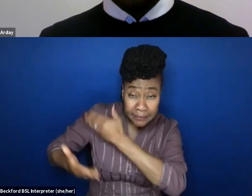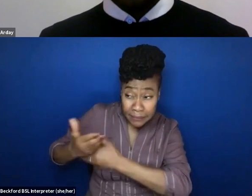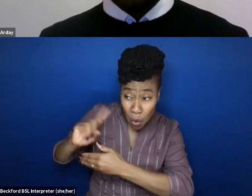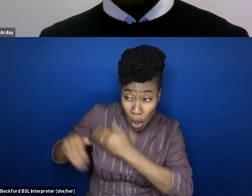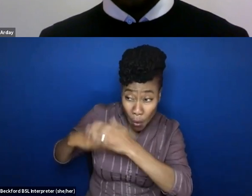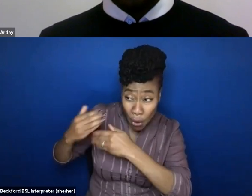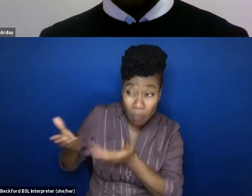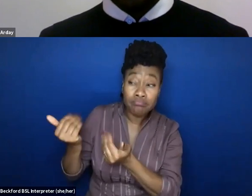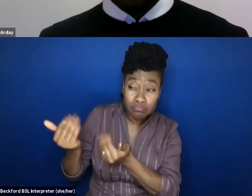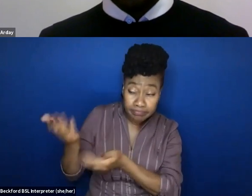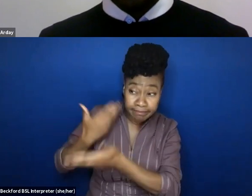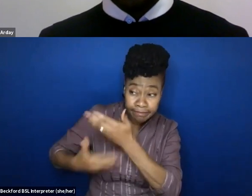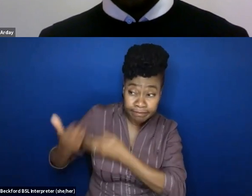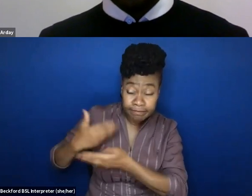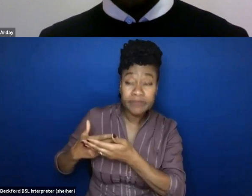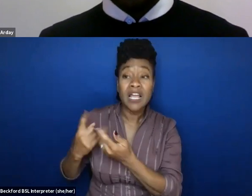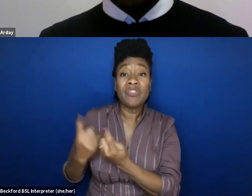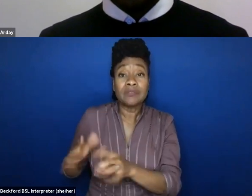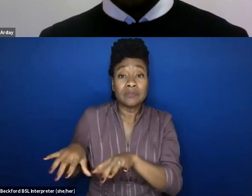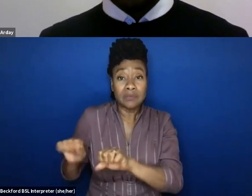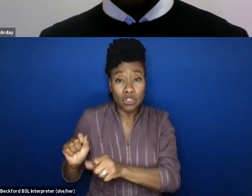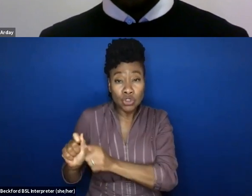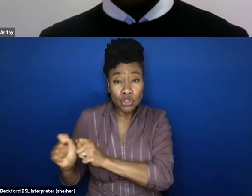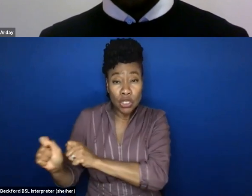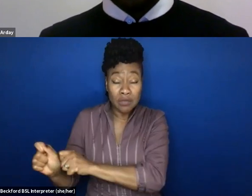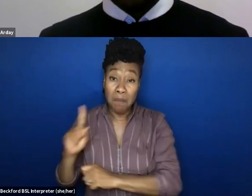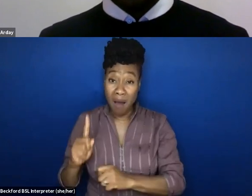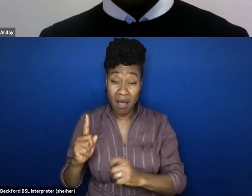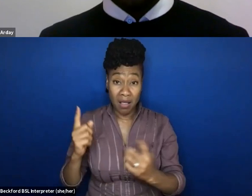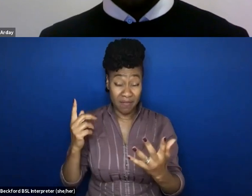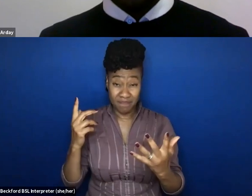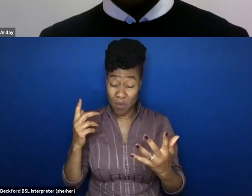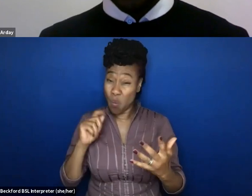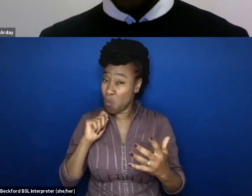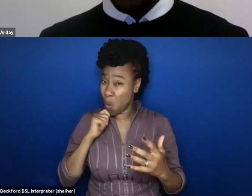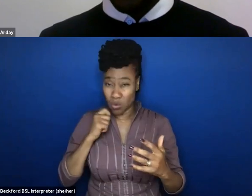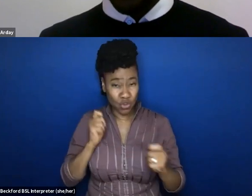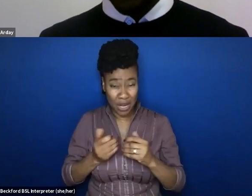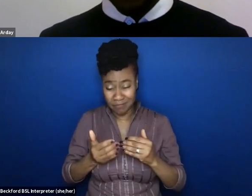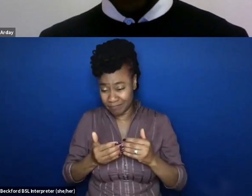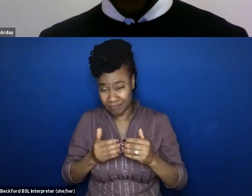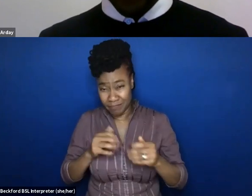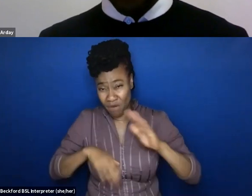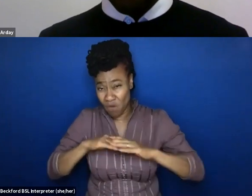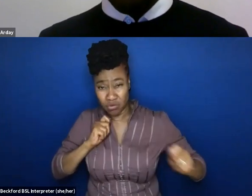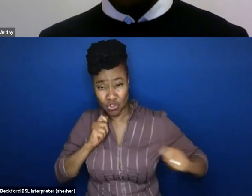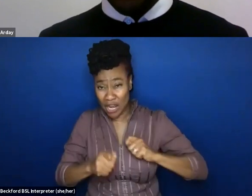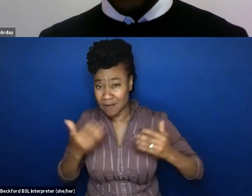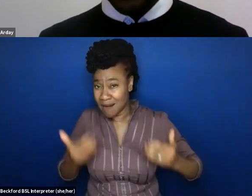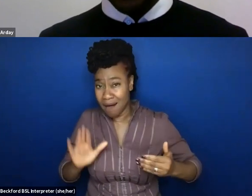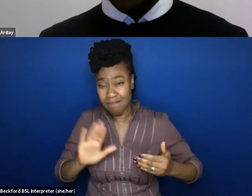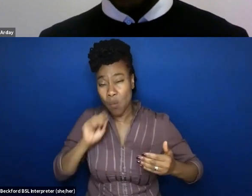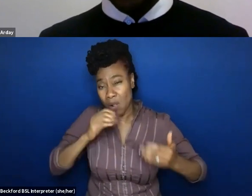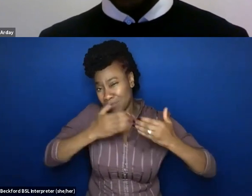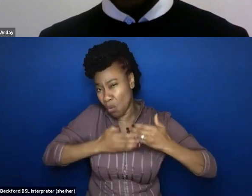a long time before things change completely. But it was